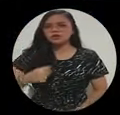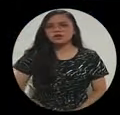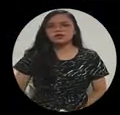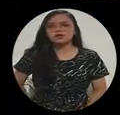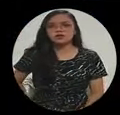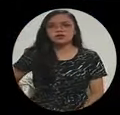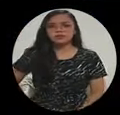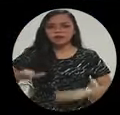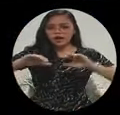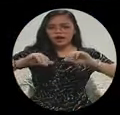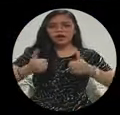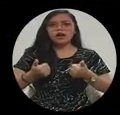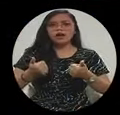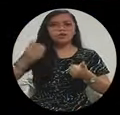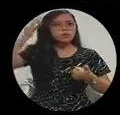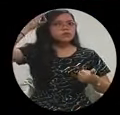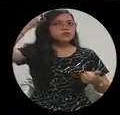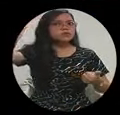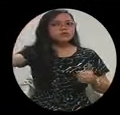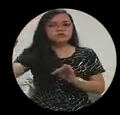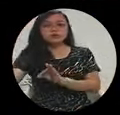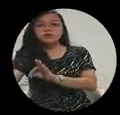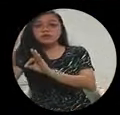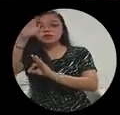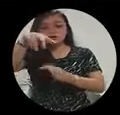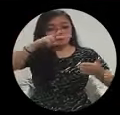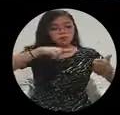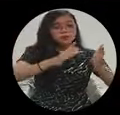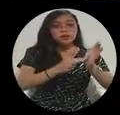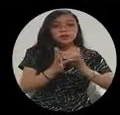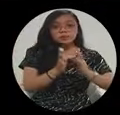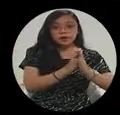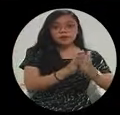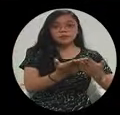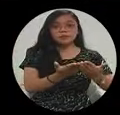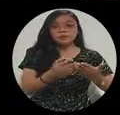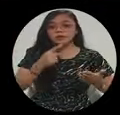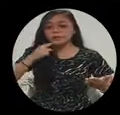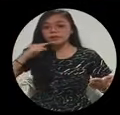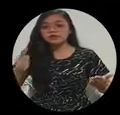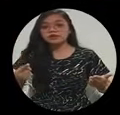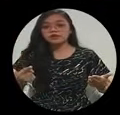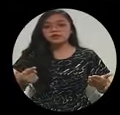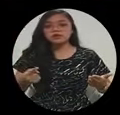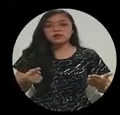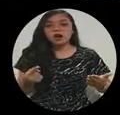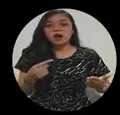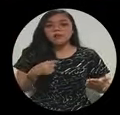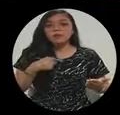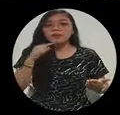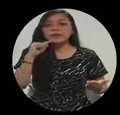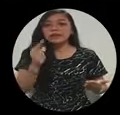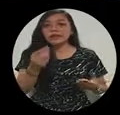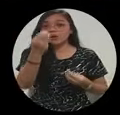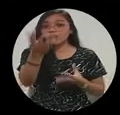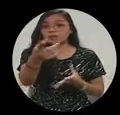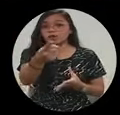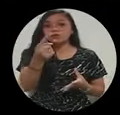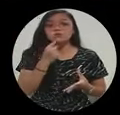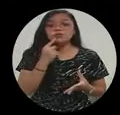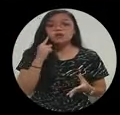How to Face the New Year. If you look at the verse, the Bible says, I beseech